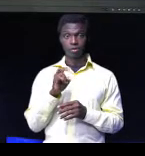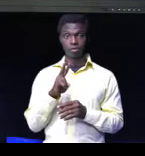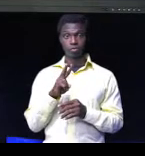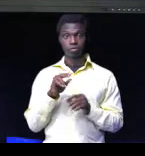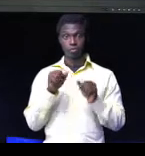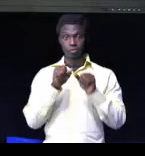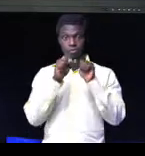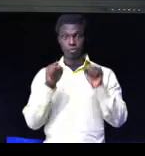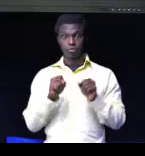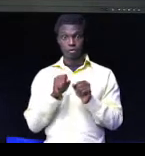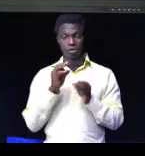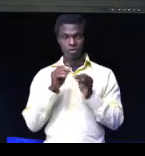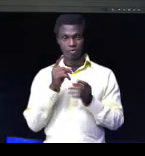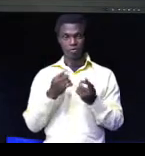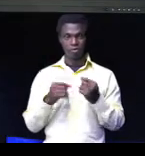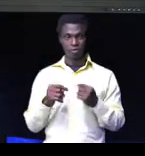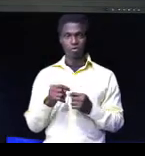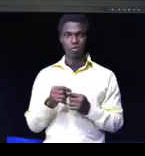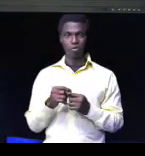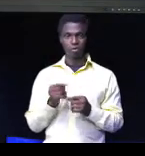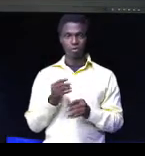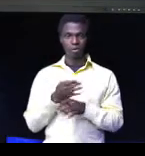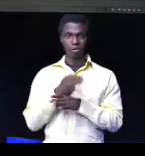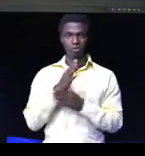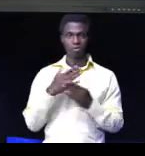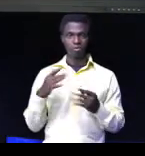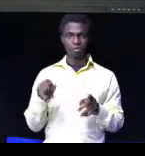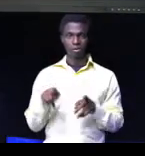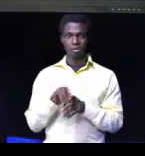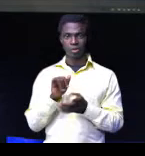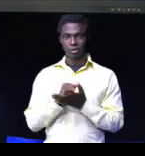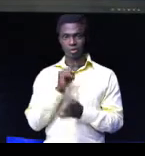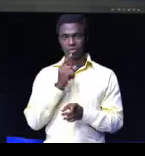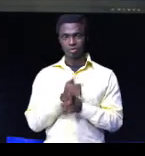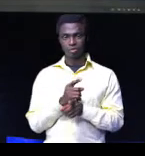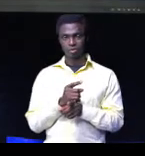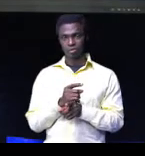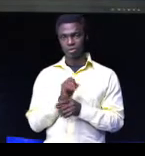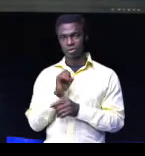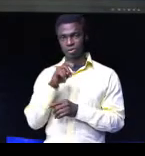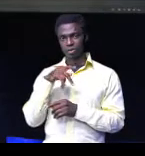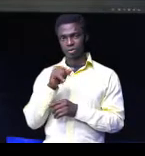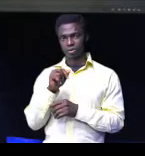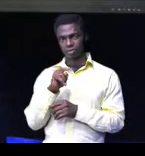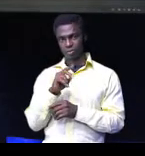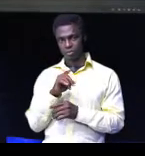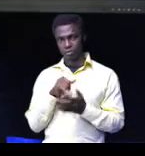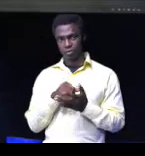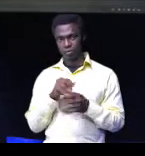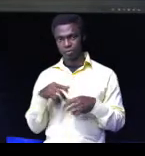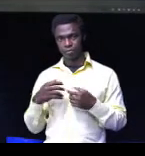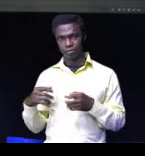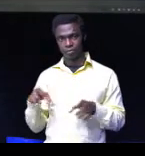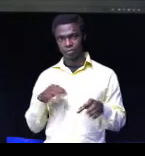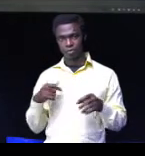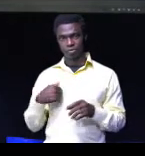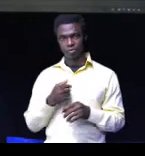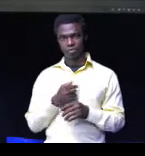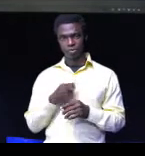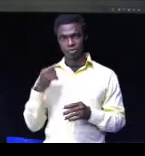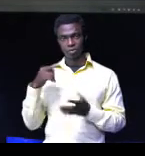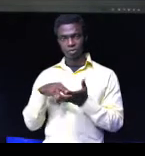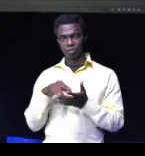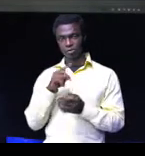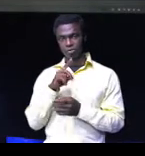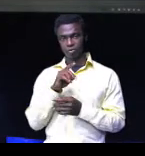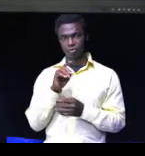squared. Okay, so in case you come across something like that, just expand it. Now, how do we represent 101? A single